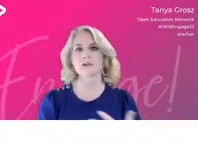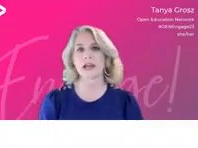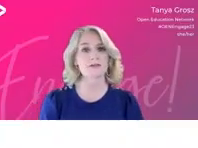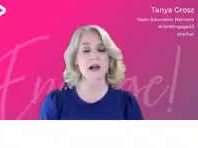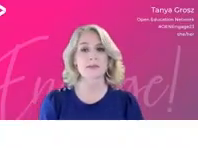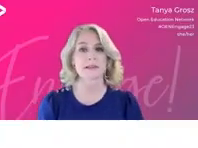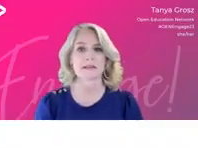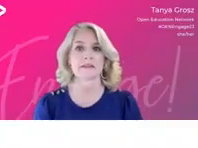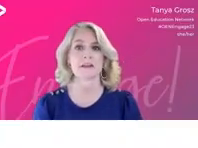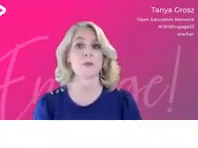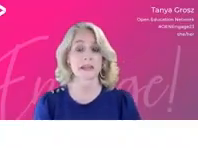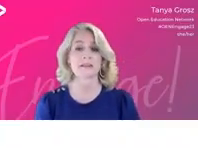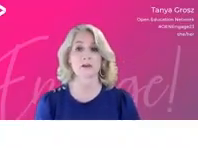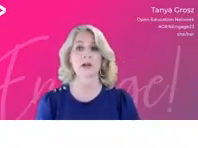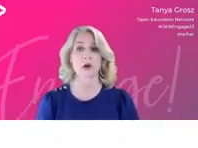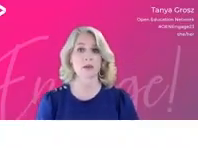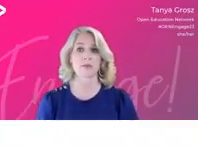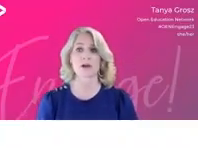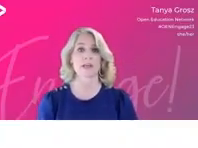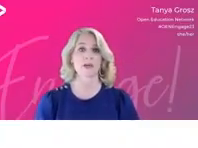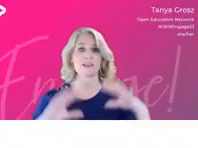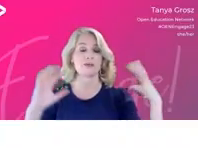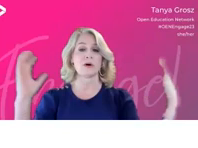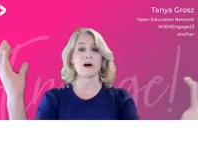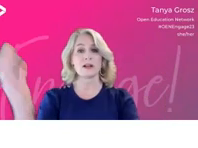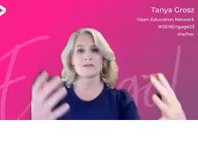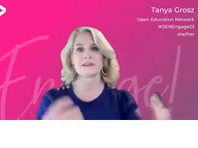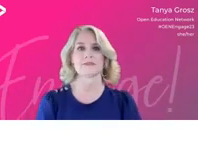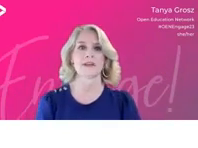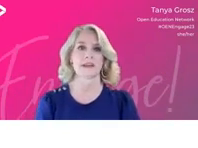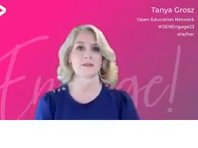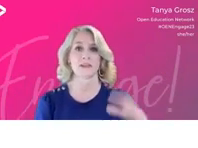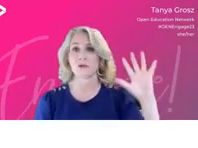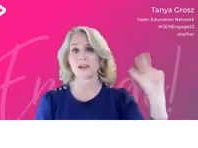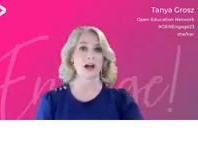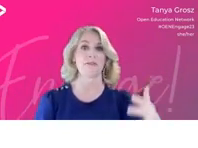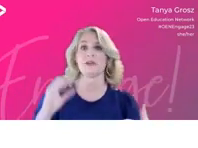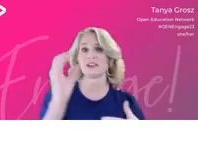Because of its Creative Commons licensing, we can see where an open book that you can do all of these different